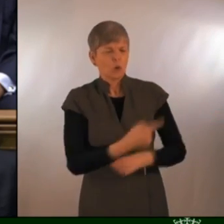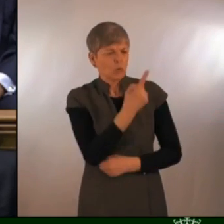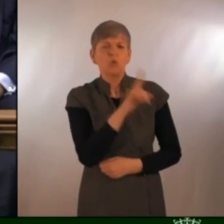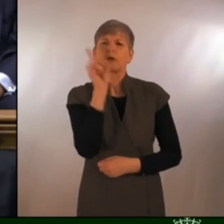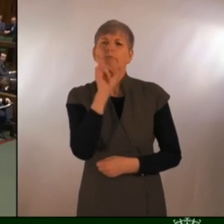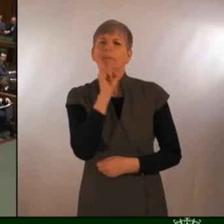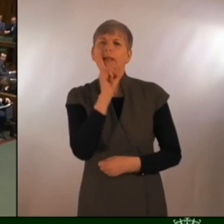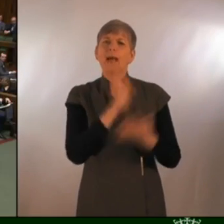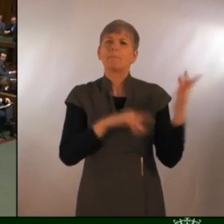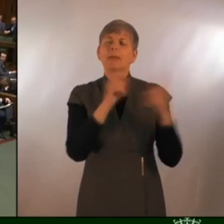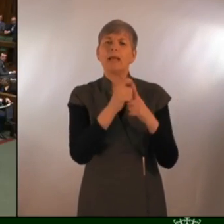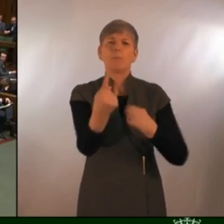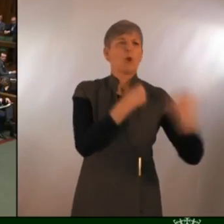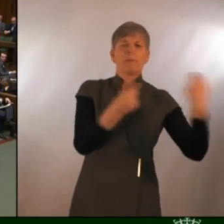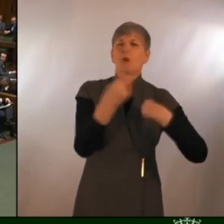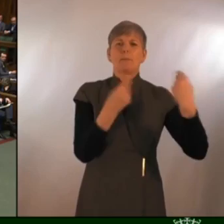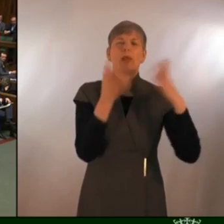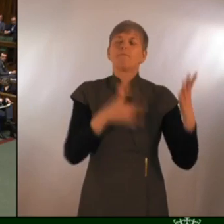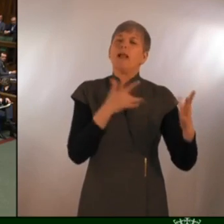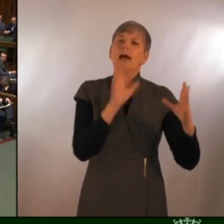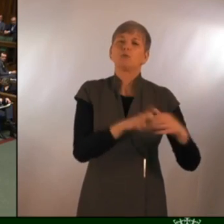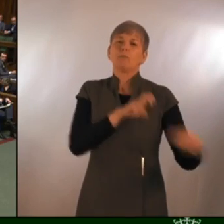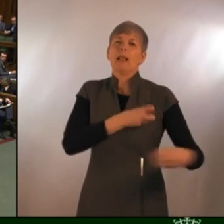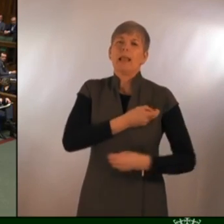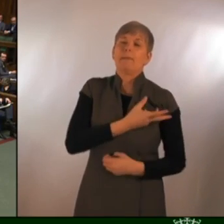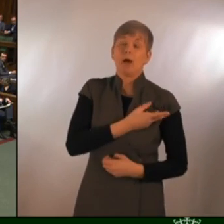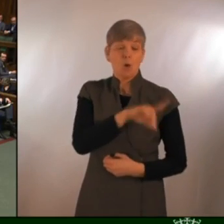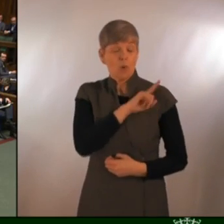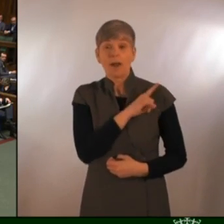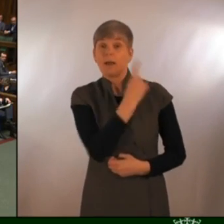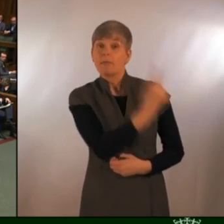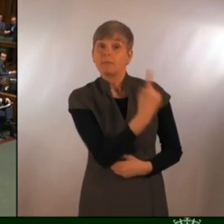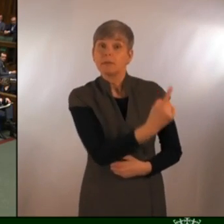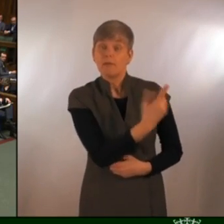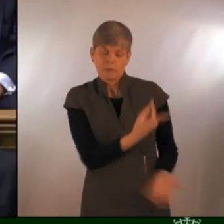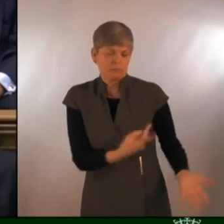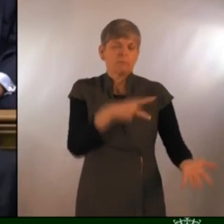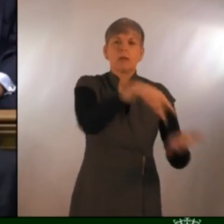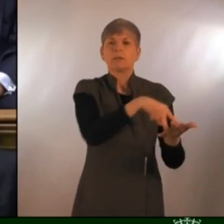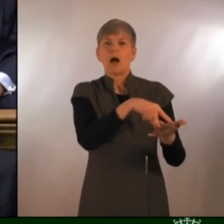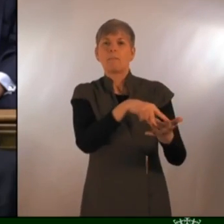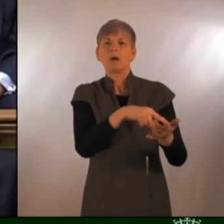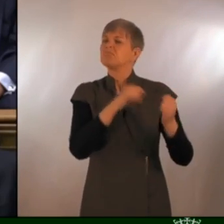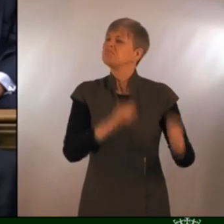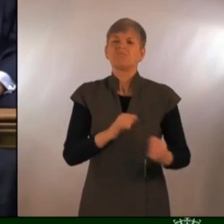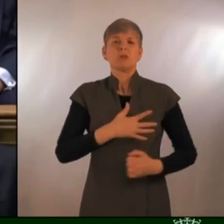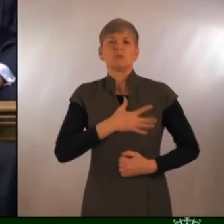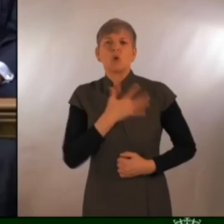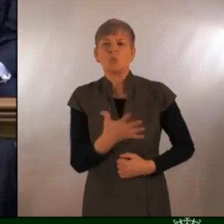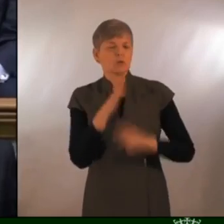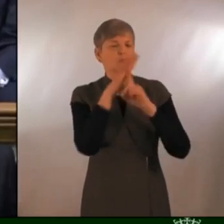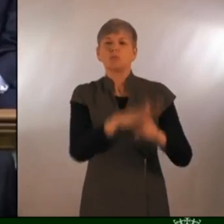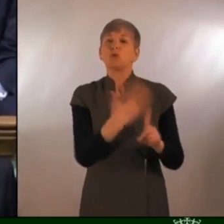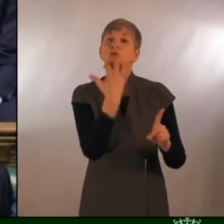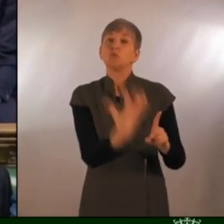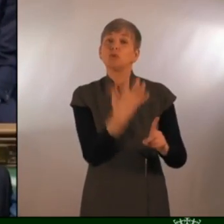out of their party. Just because they've had the guts to stand up against the climate of anti-Semitism in the Labour